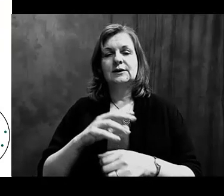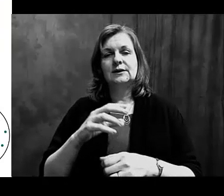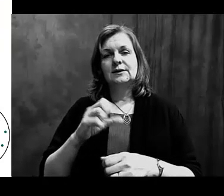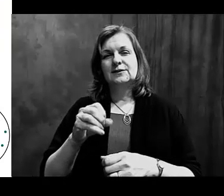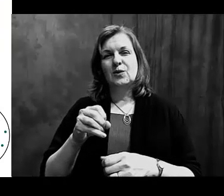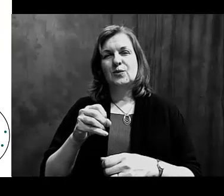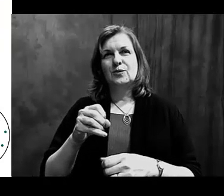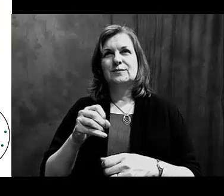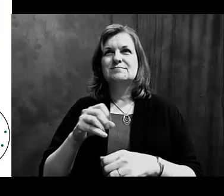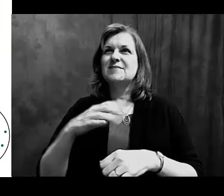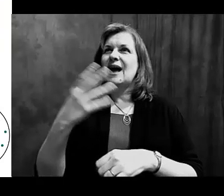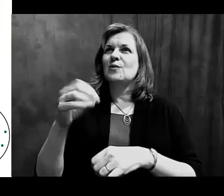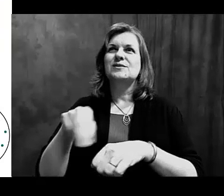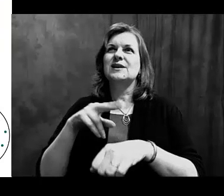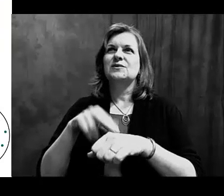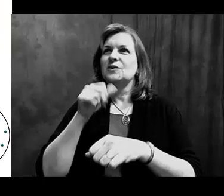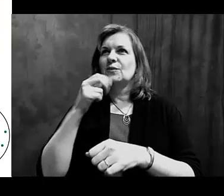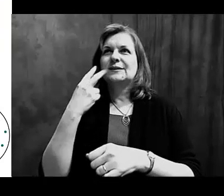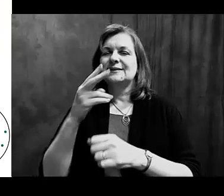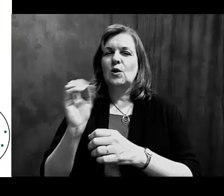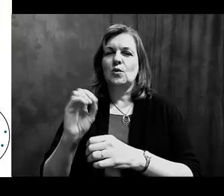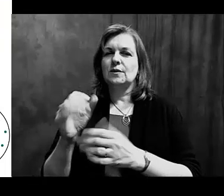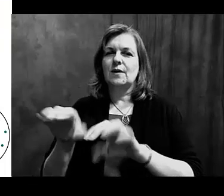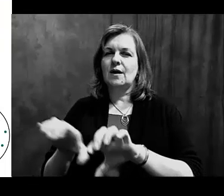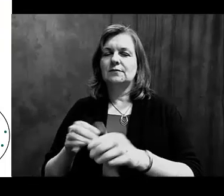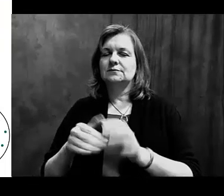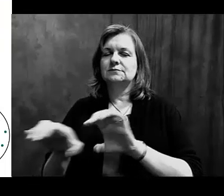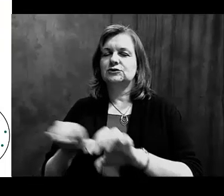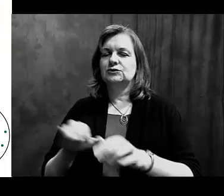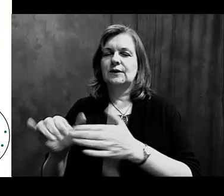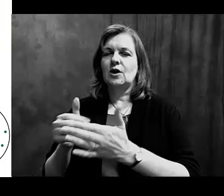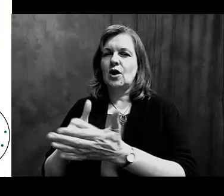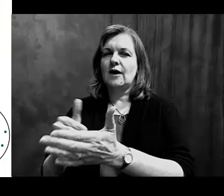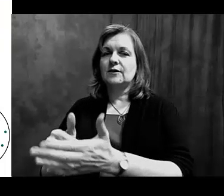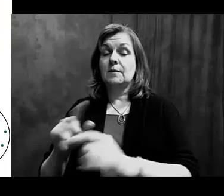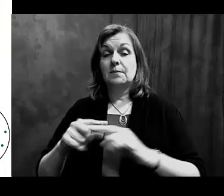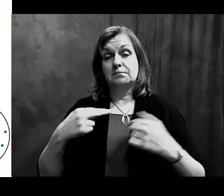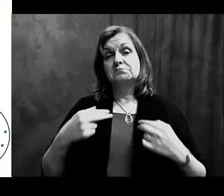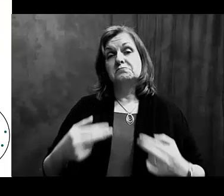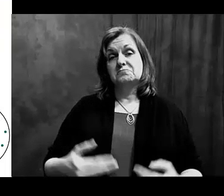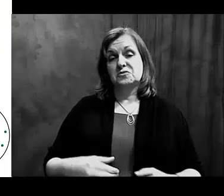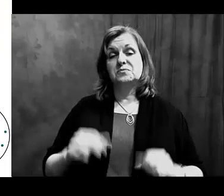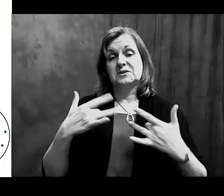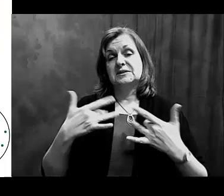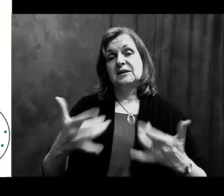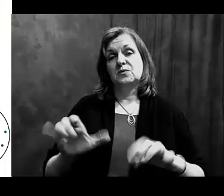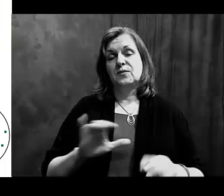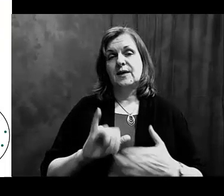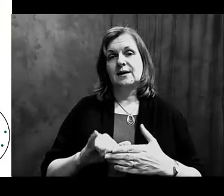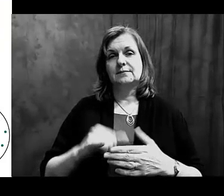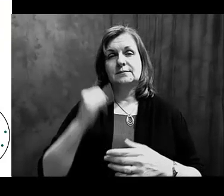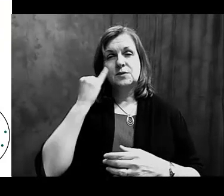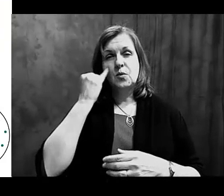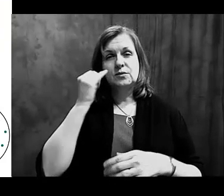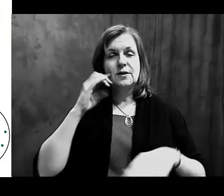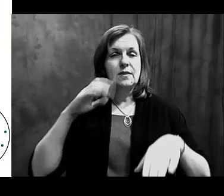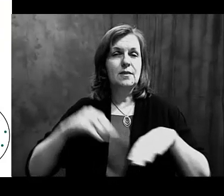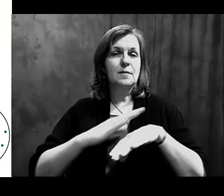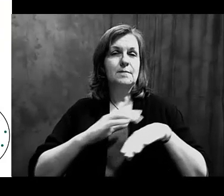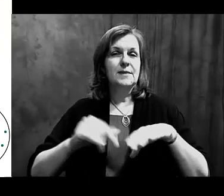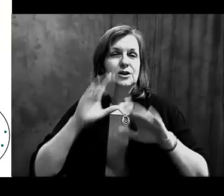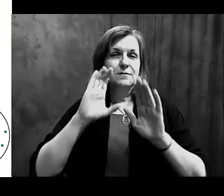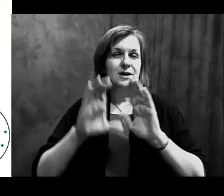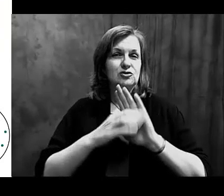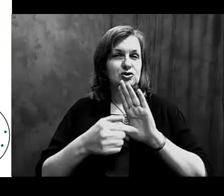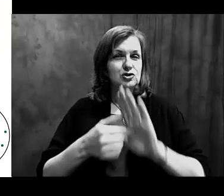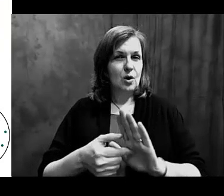It's unusual to find organisms in nature that do this, but humans tend to do this quite readily. We spread